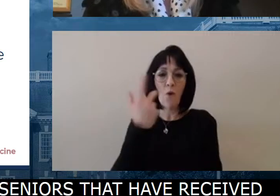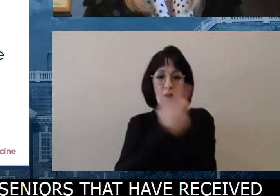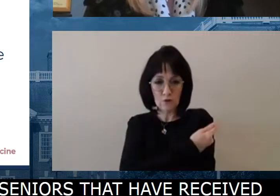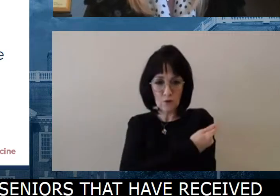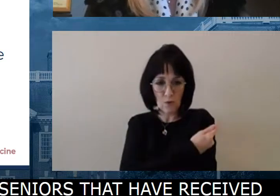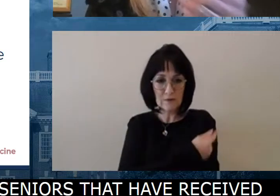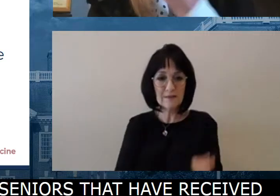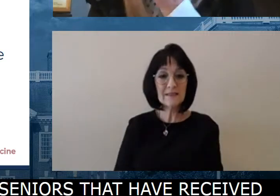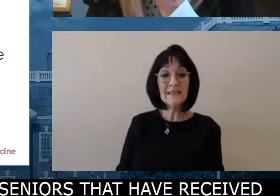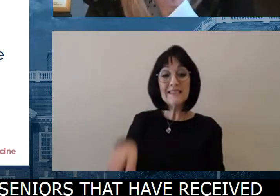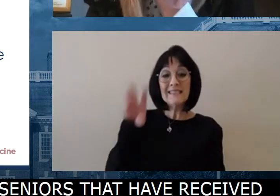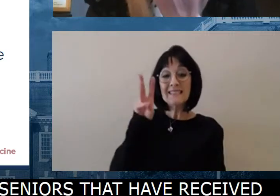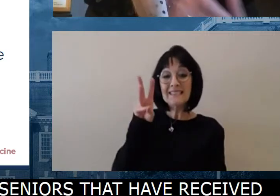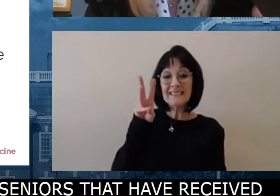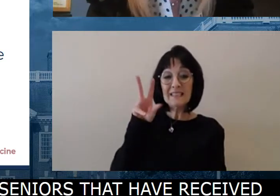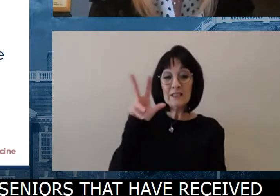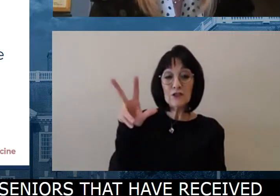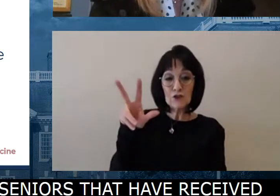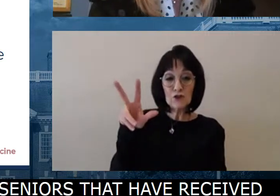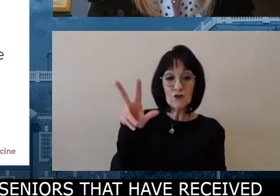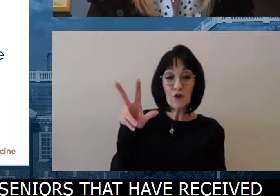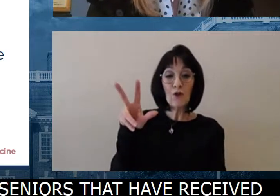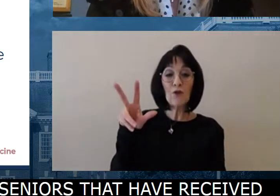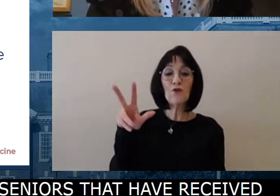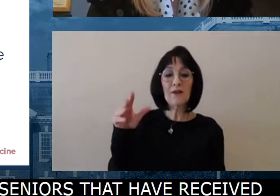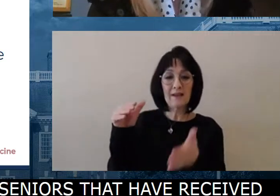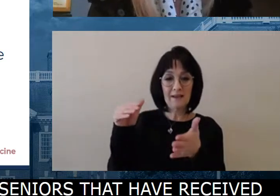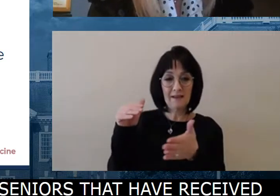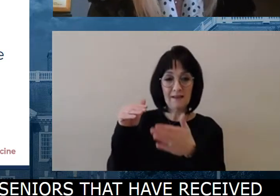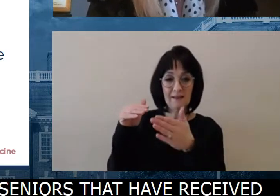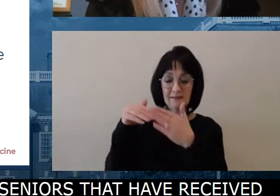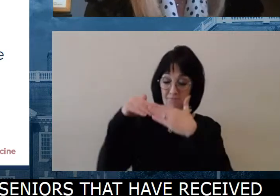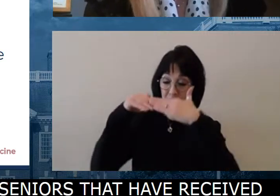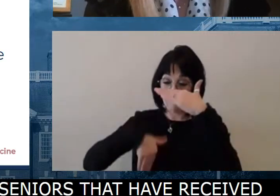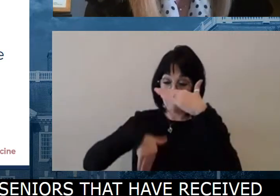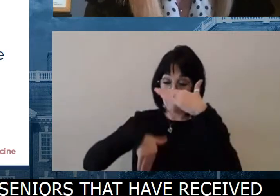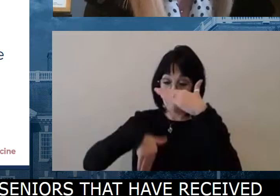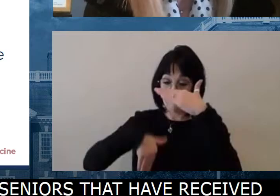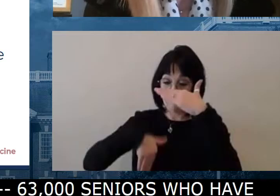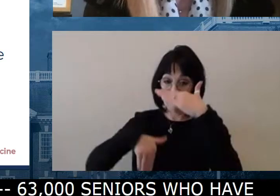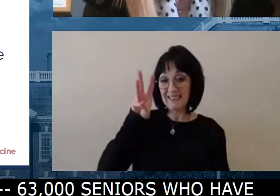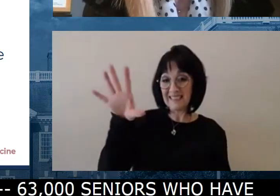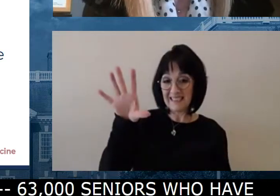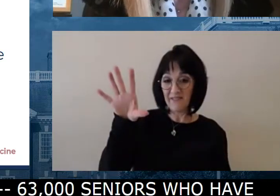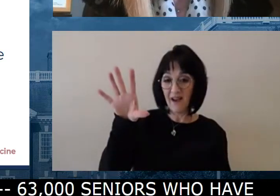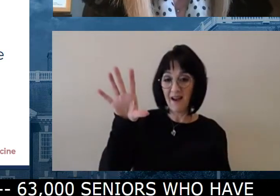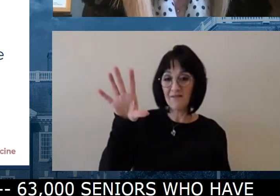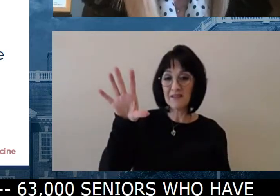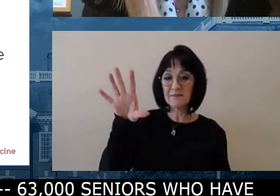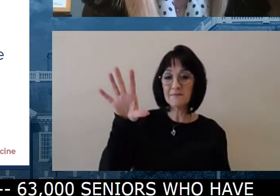63,000 of seniors who have received 1 dose. I'm